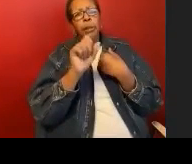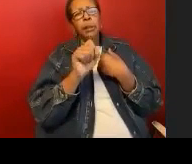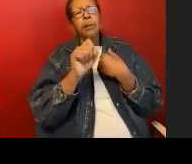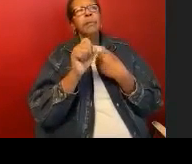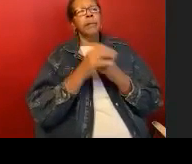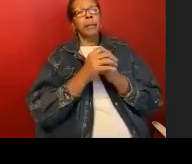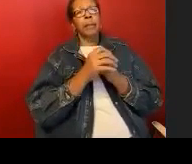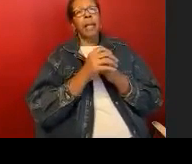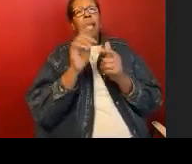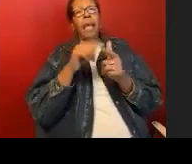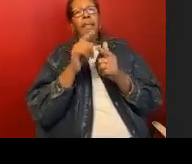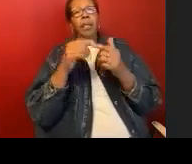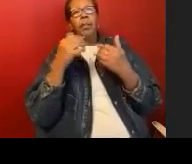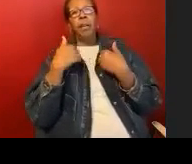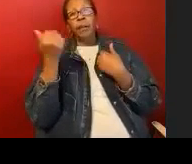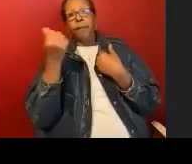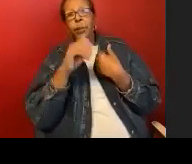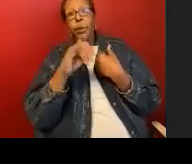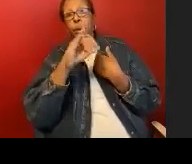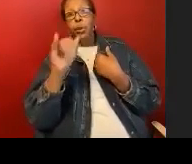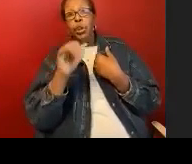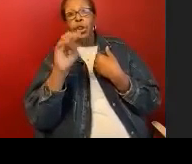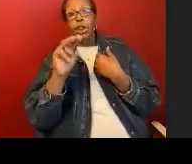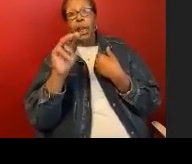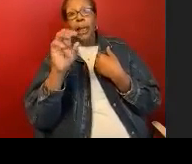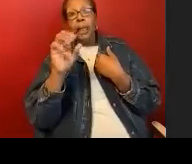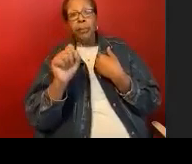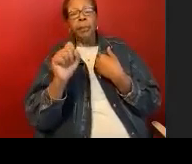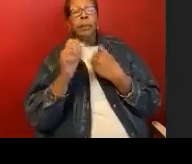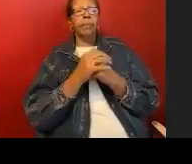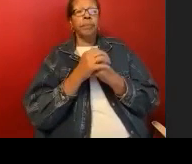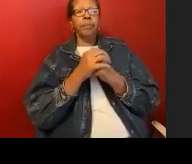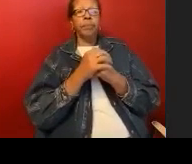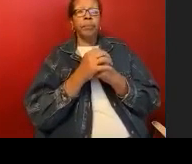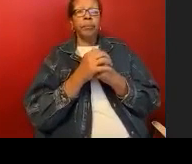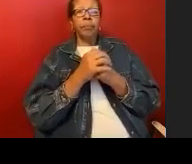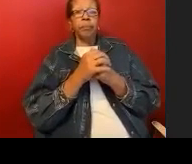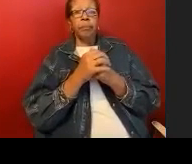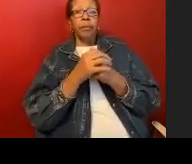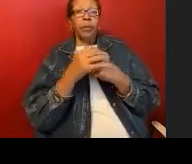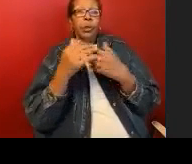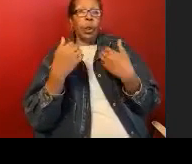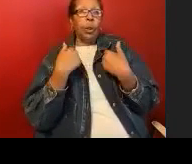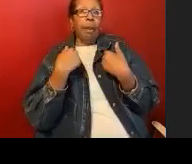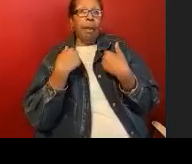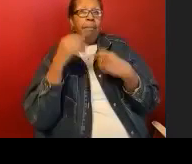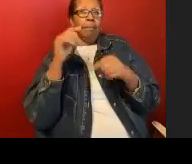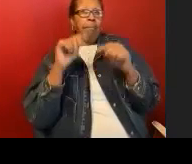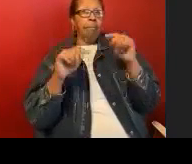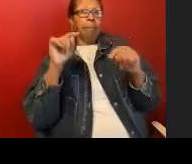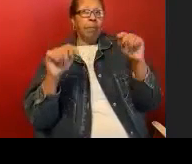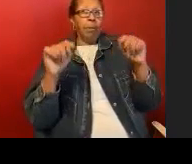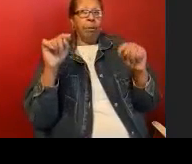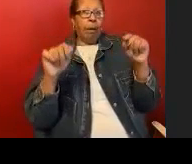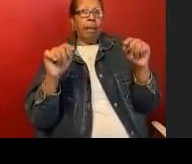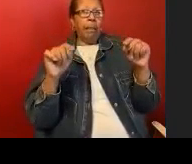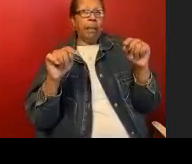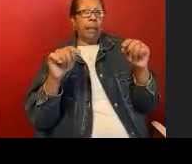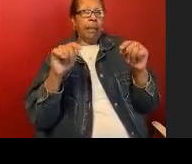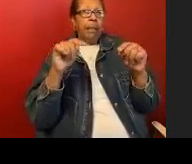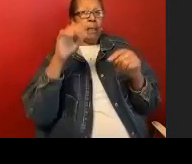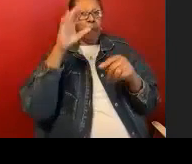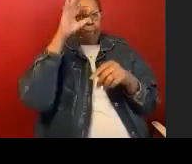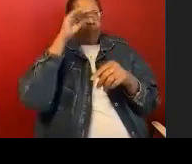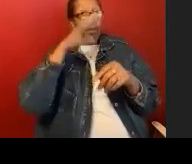and there were a couple of people named James. So it was an eclectic group of guys that were with